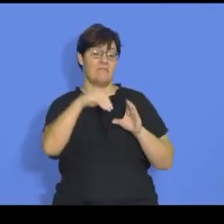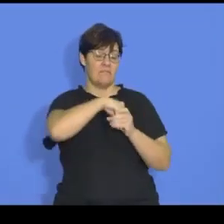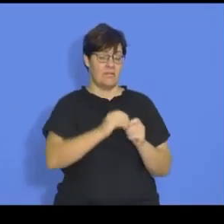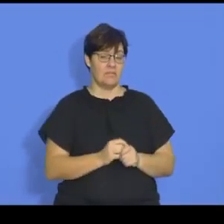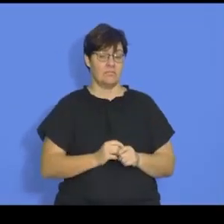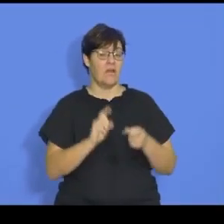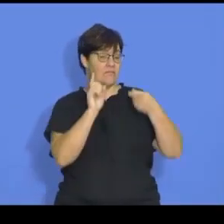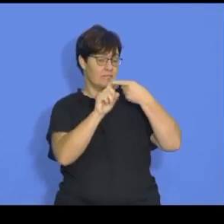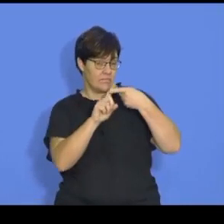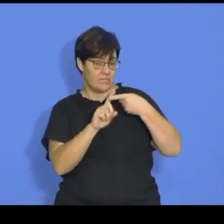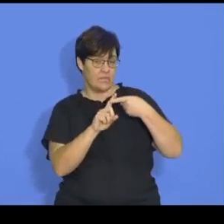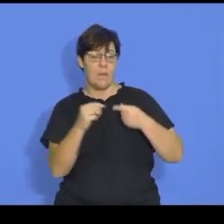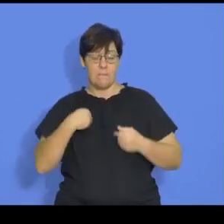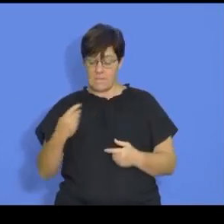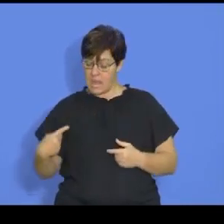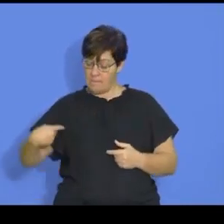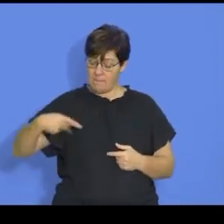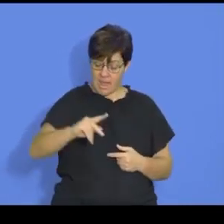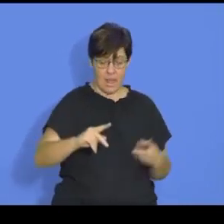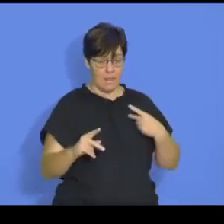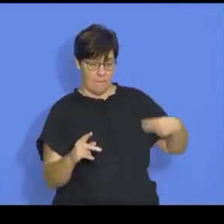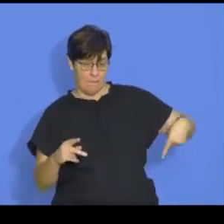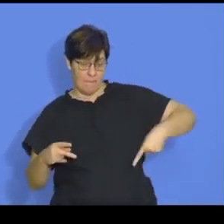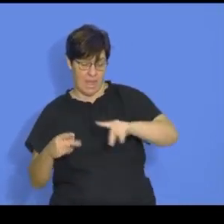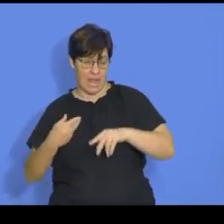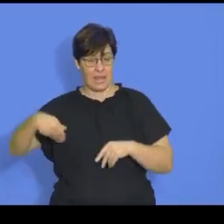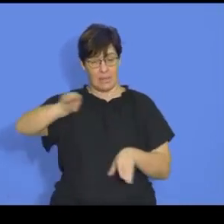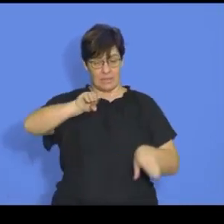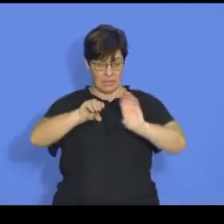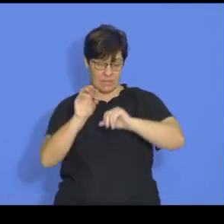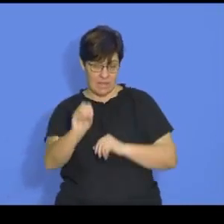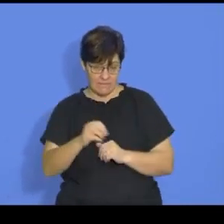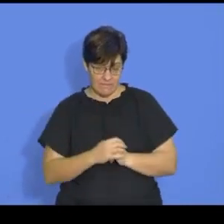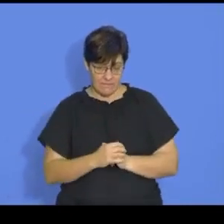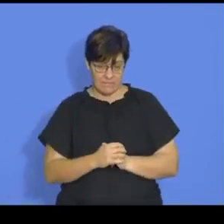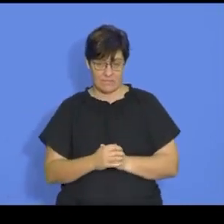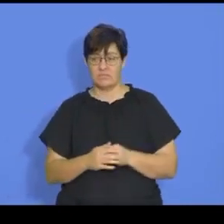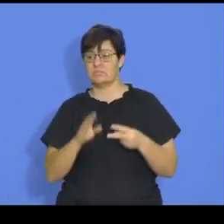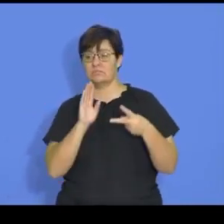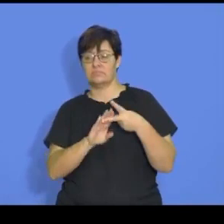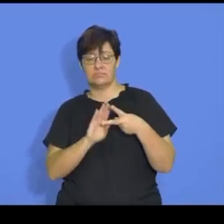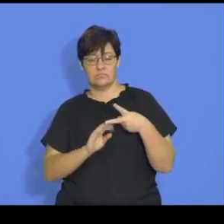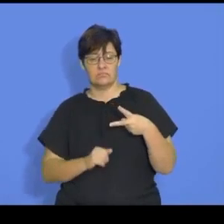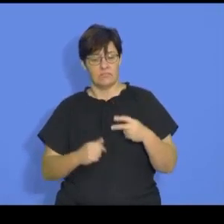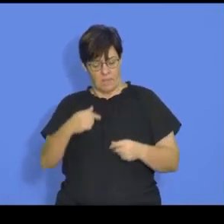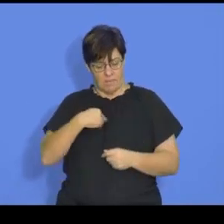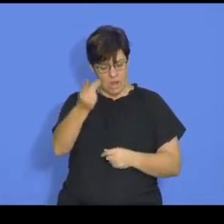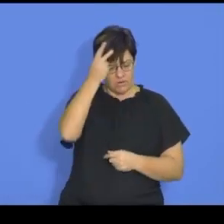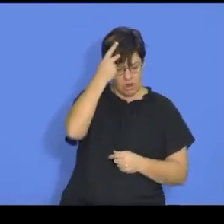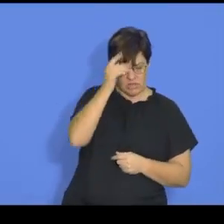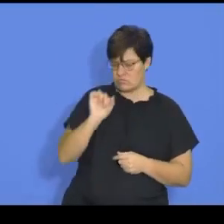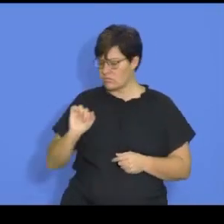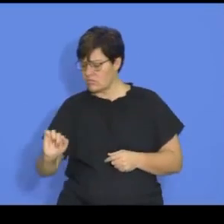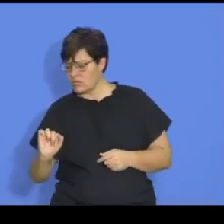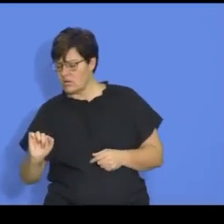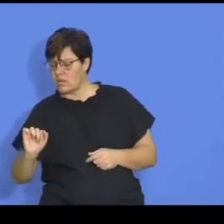mention capital contributions per partner in that business. What is the knowledge, what